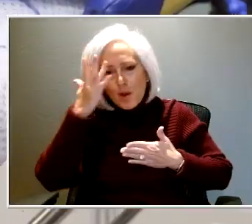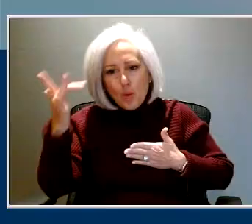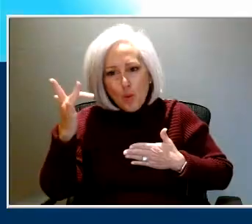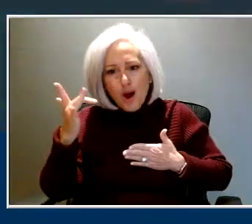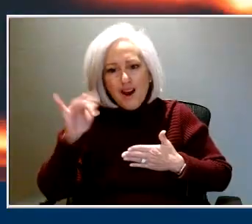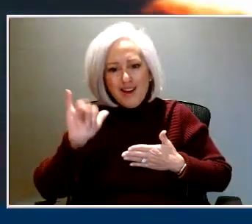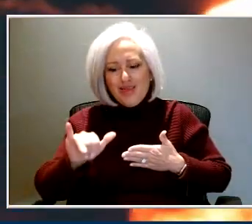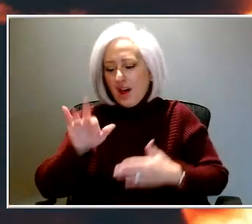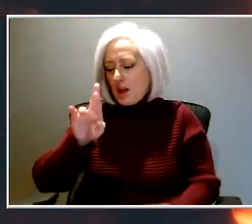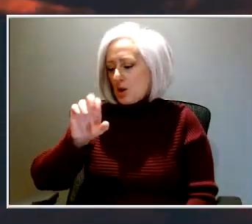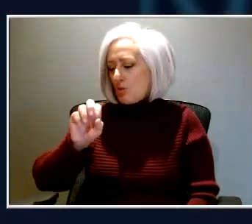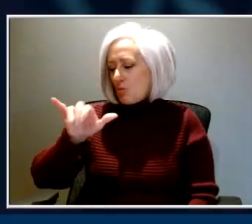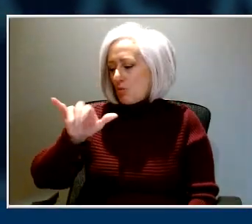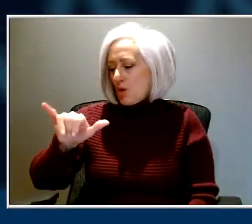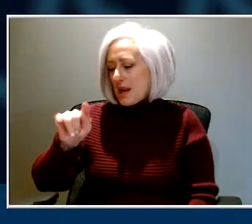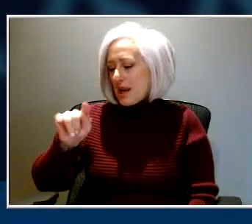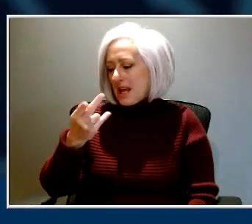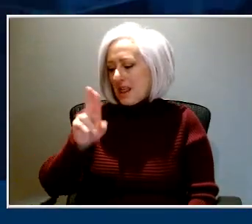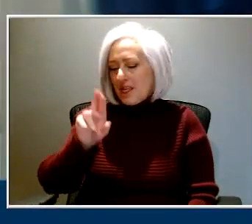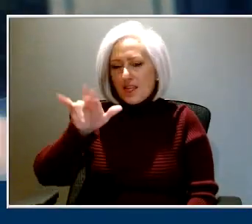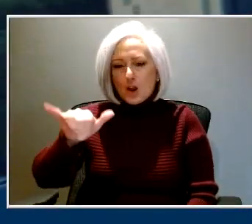patients.